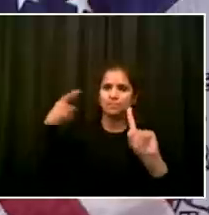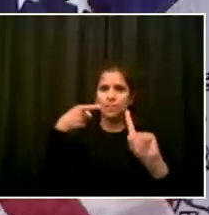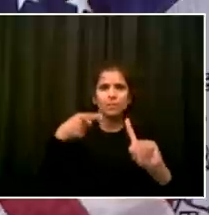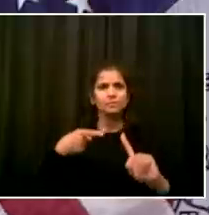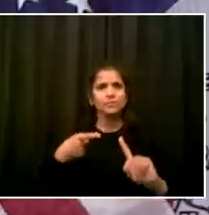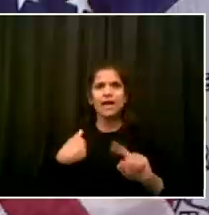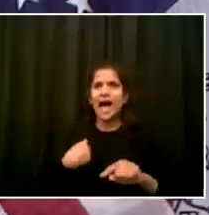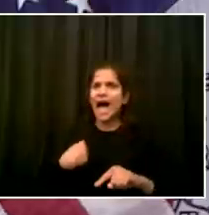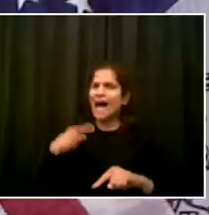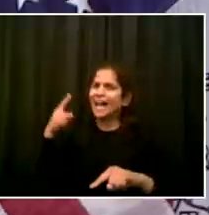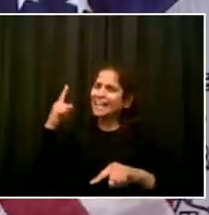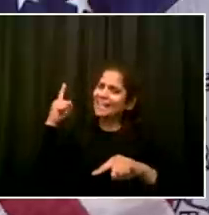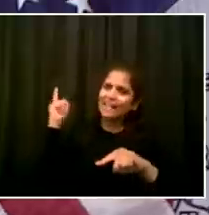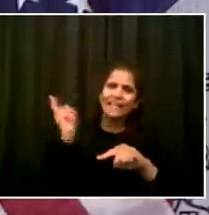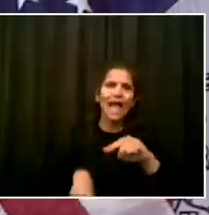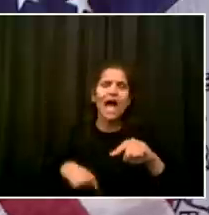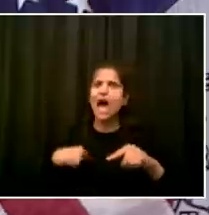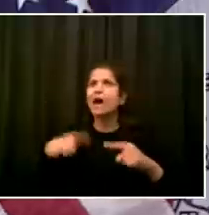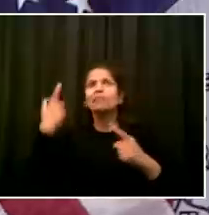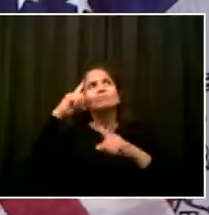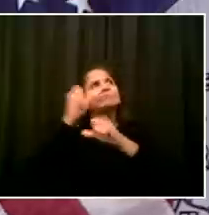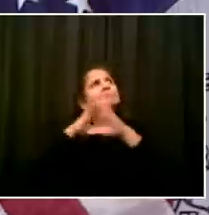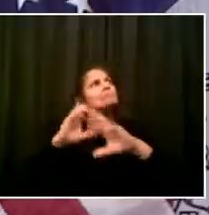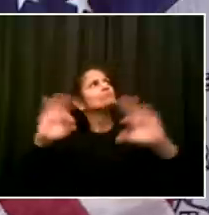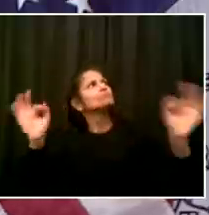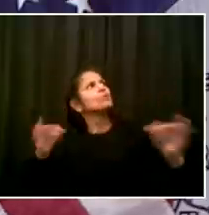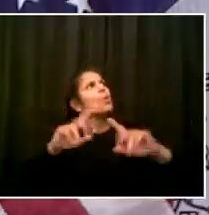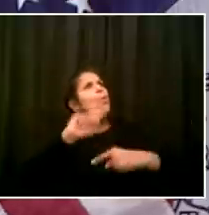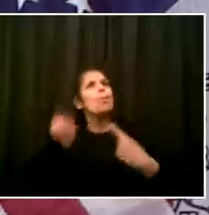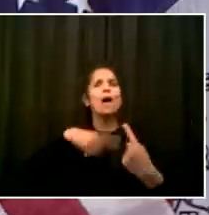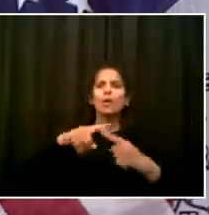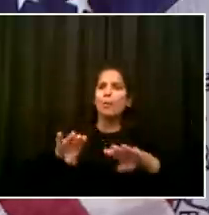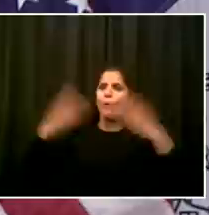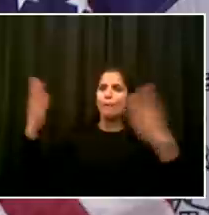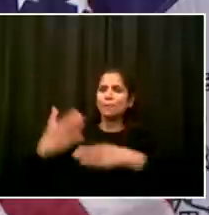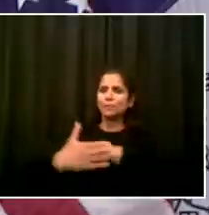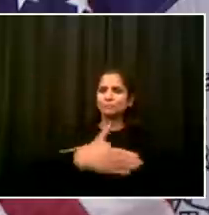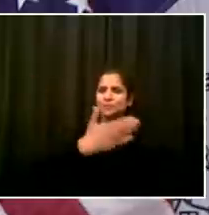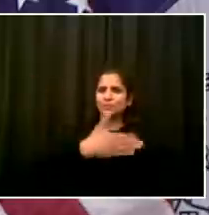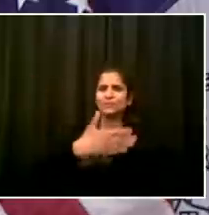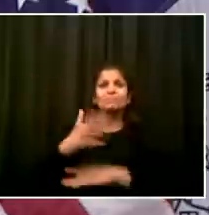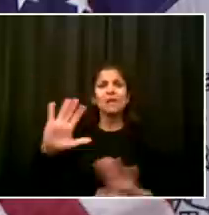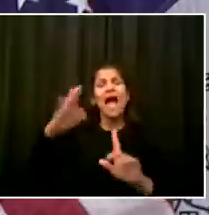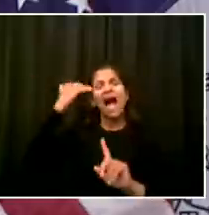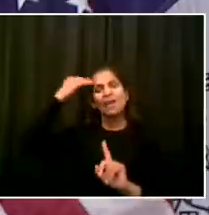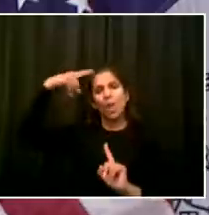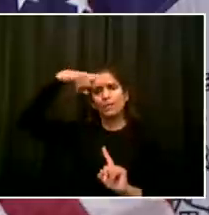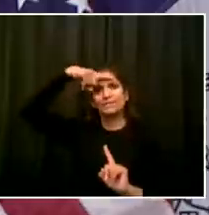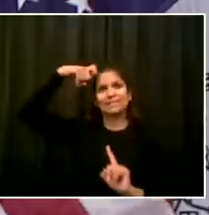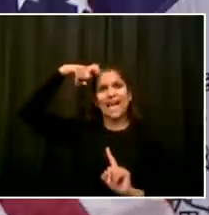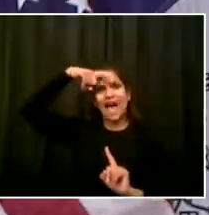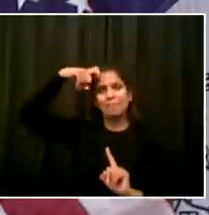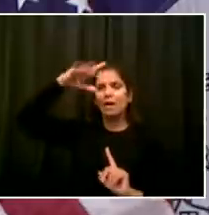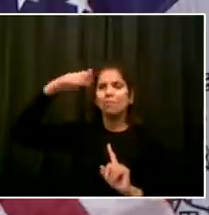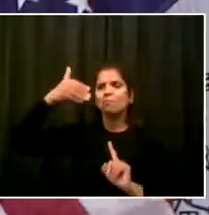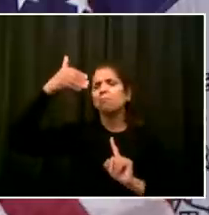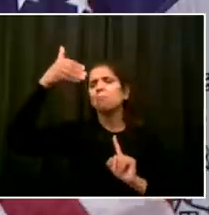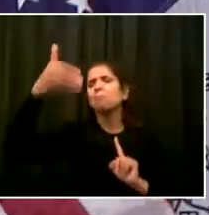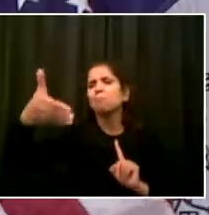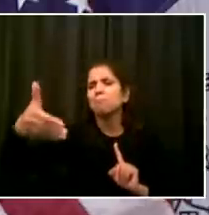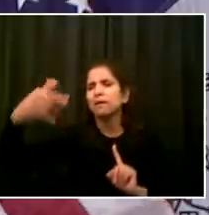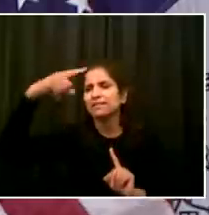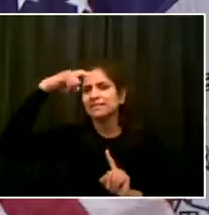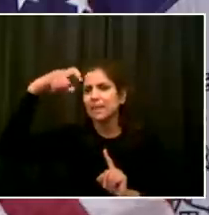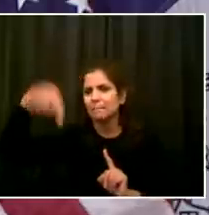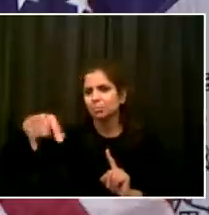more, but it's on the table as a possibility. In terms of the lifeguards being ready, that's moving now. Commissioner Mitch Silver, talk to